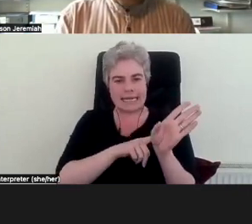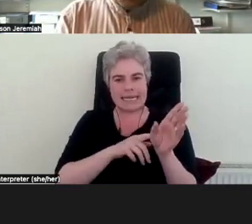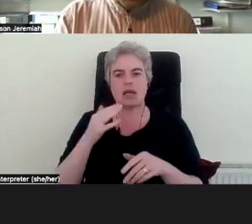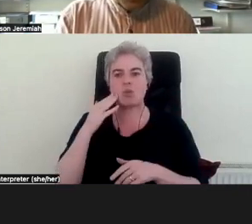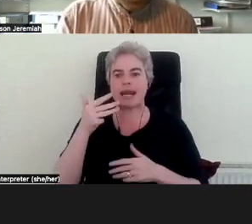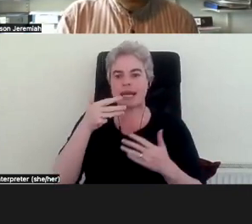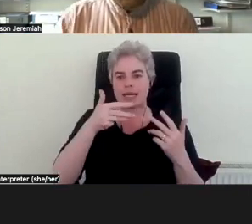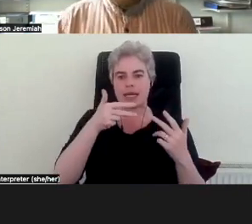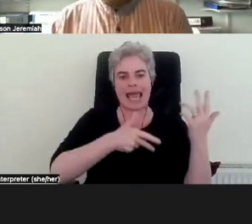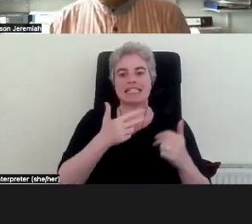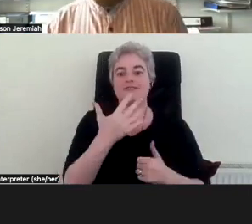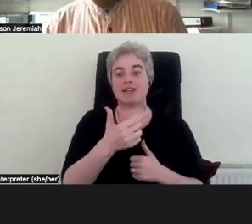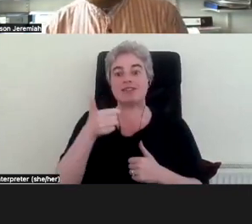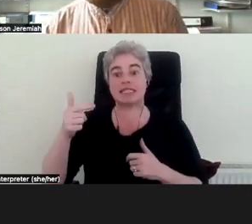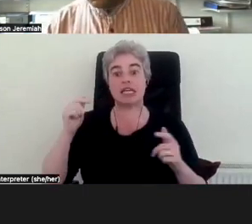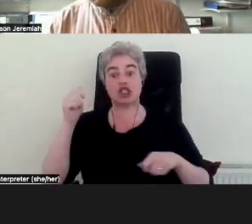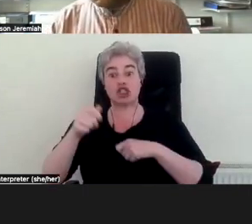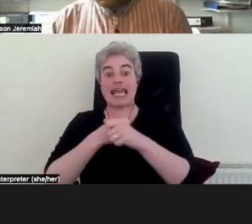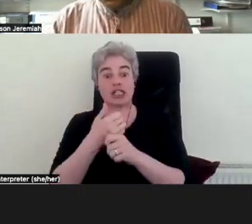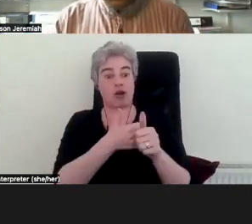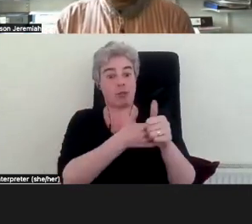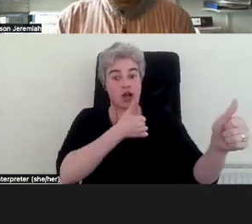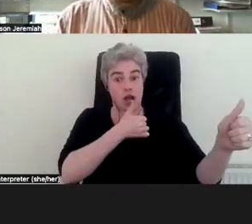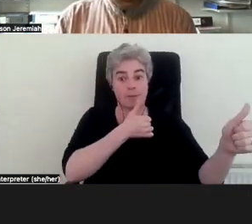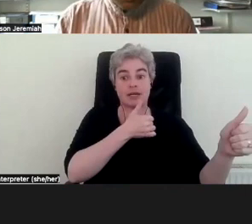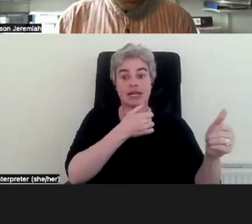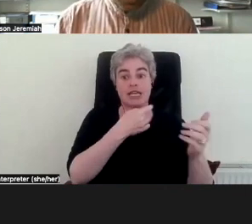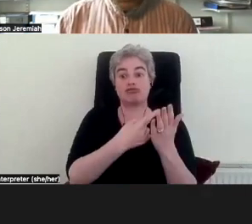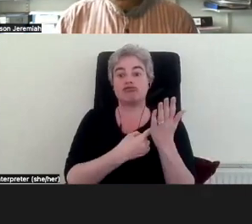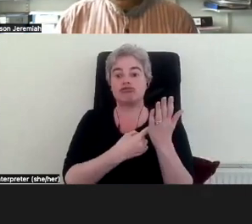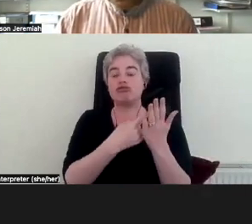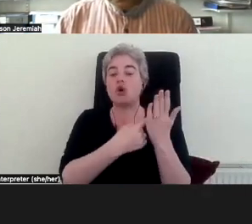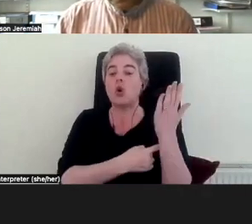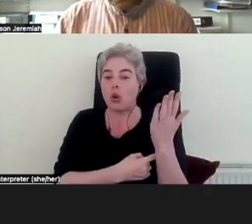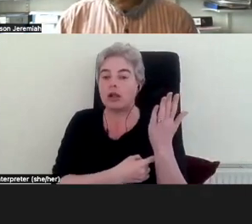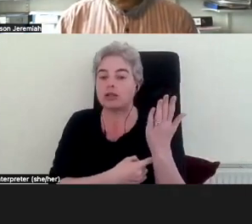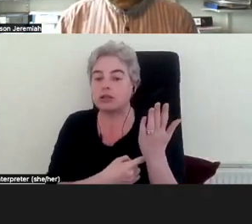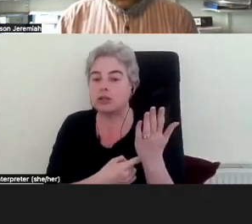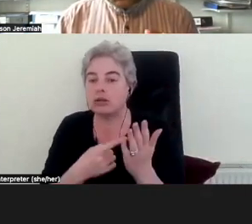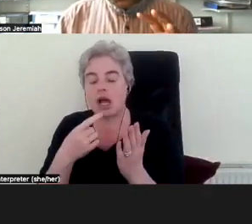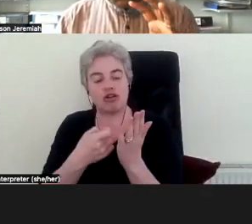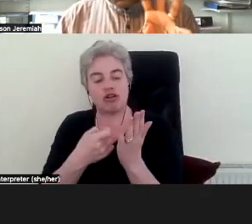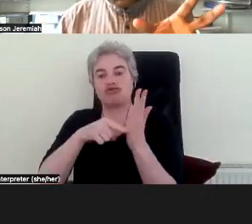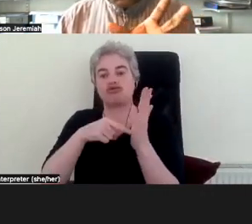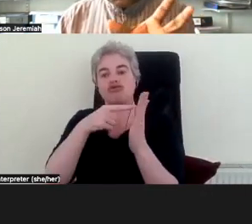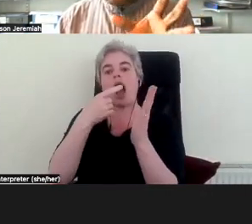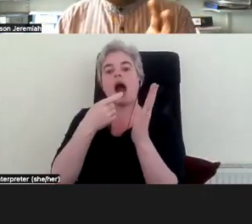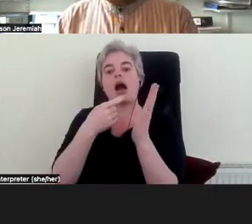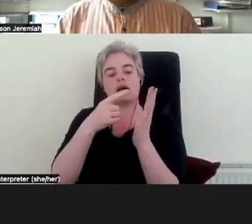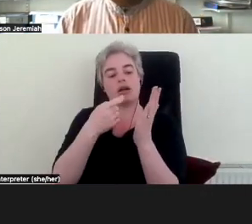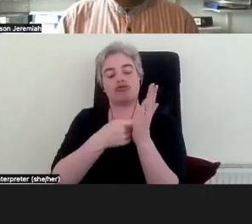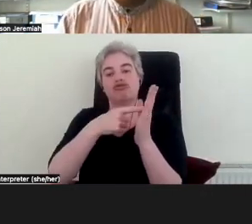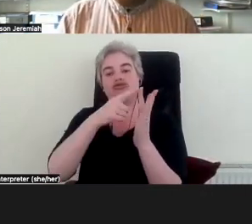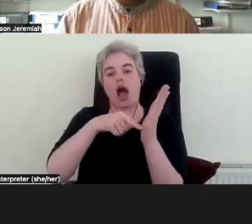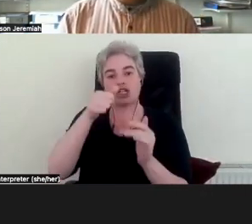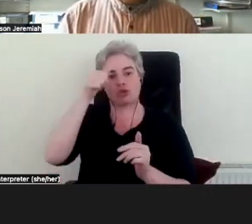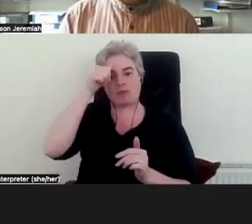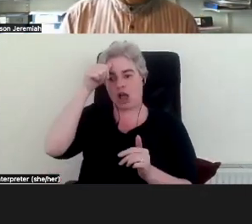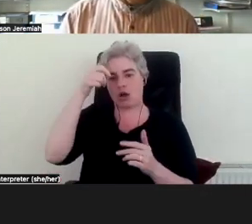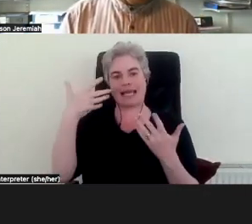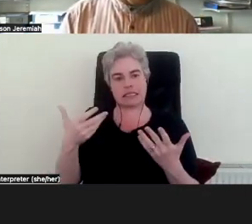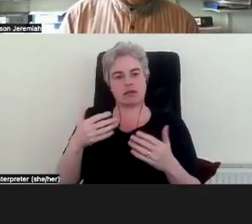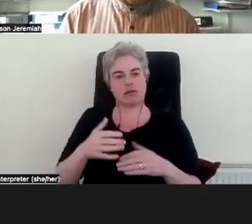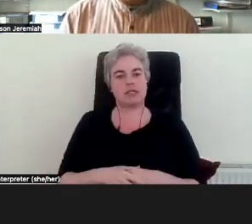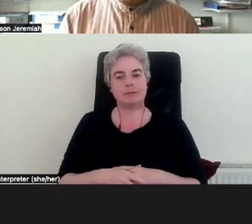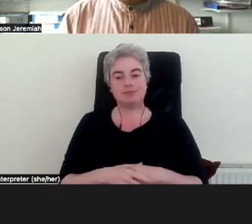a company rule to the Raj as we know it. So this is just a kind of a footnote as